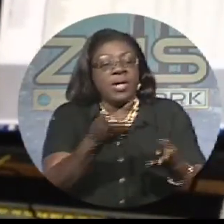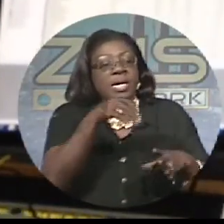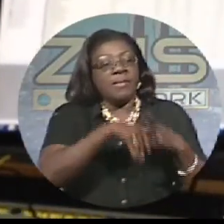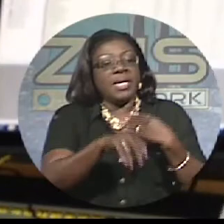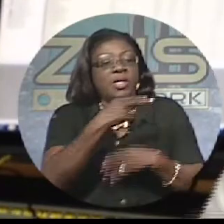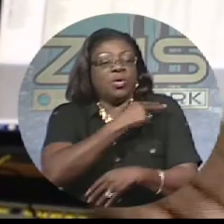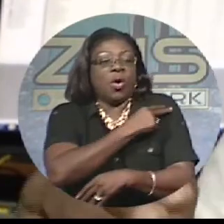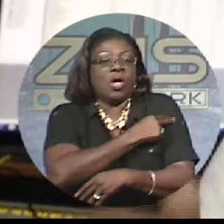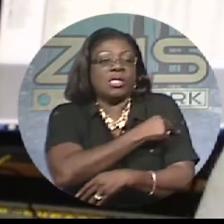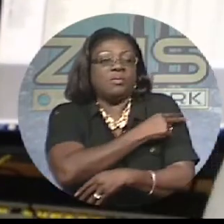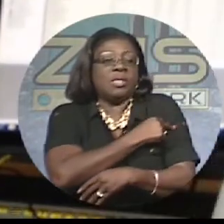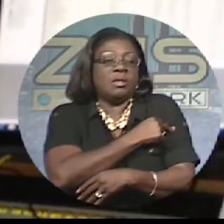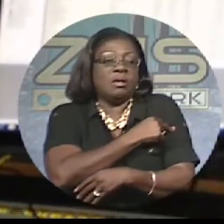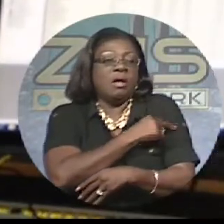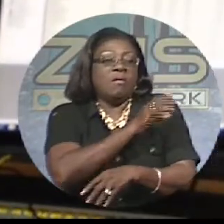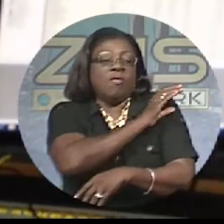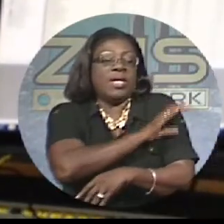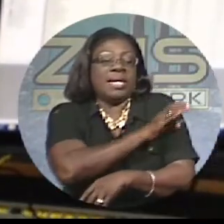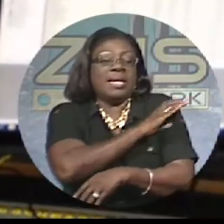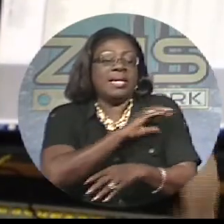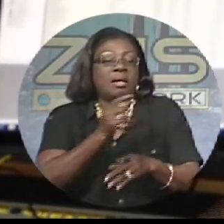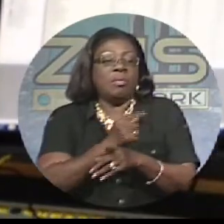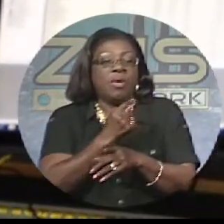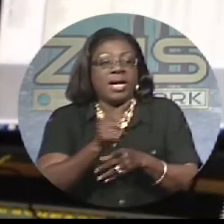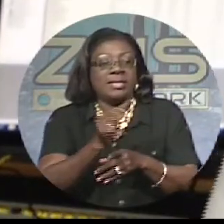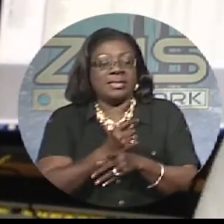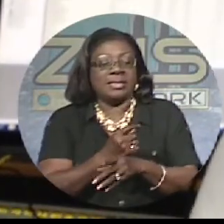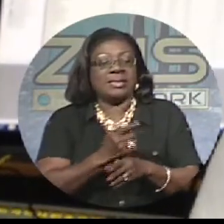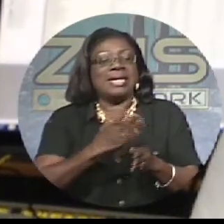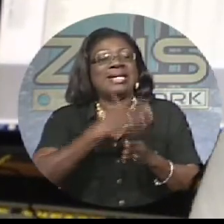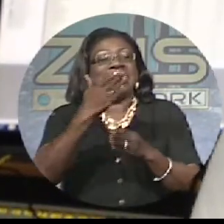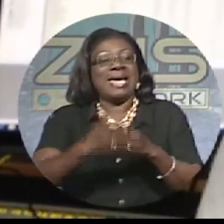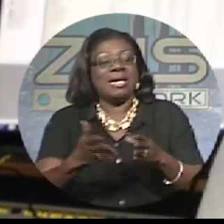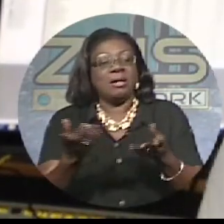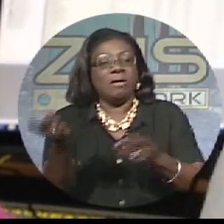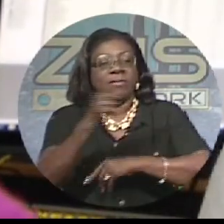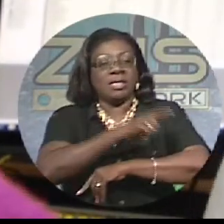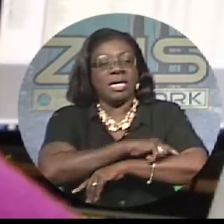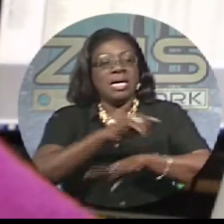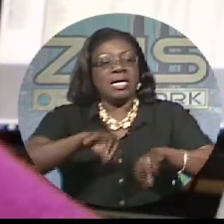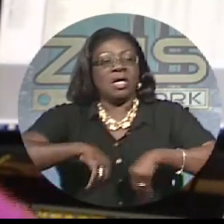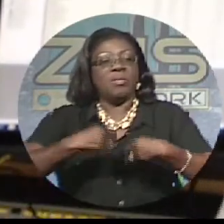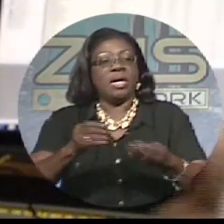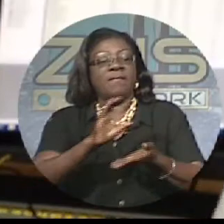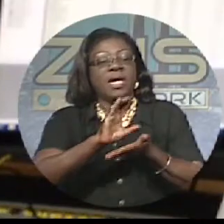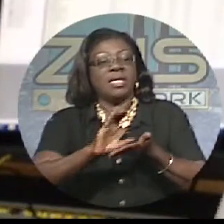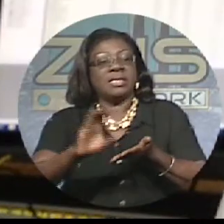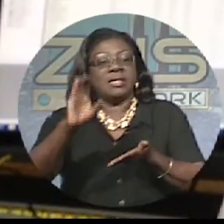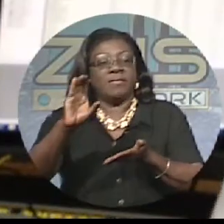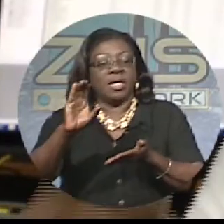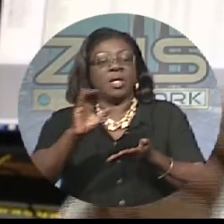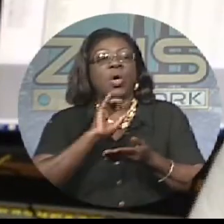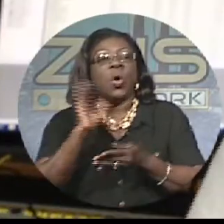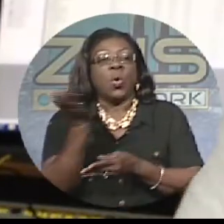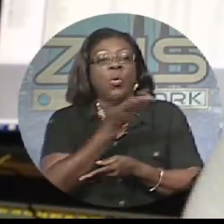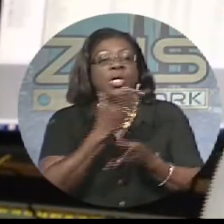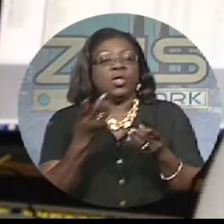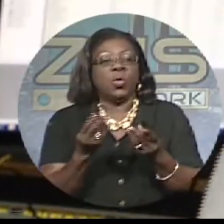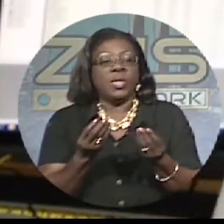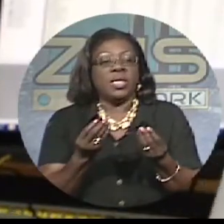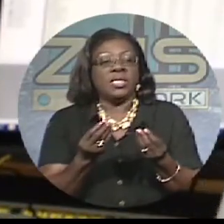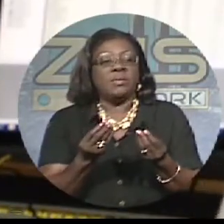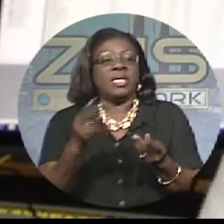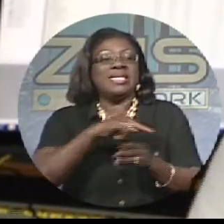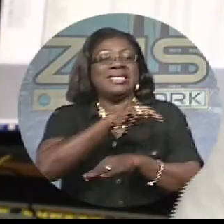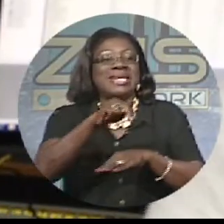geriatric hospital, for their clinical practices. And at the end of the day, they will be presented with a certificate. We're doing this because the National